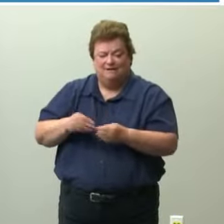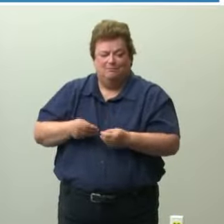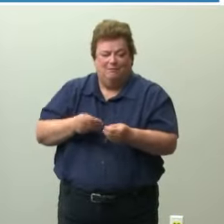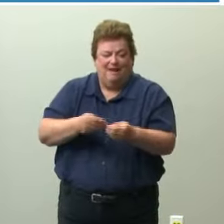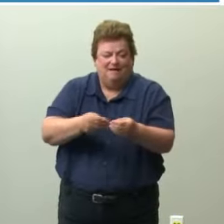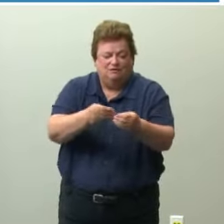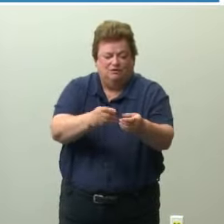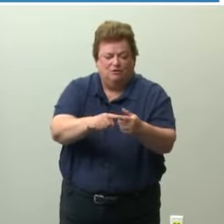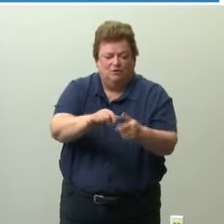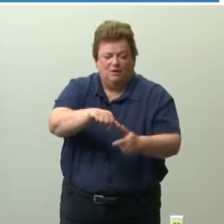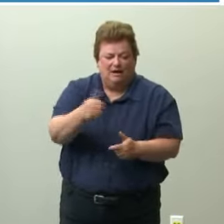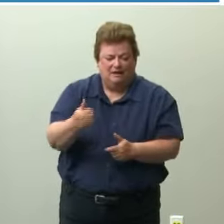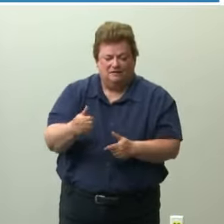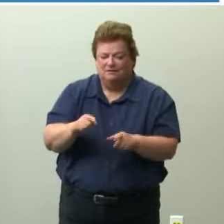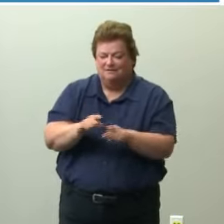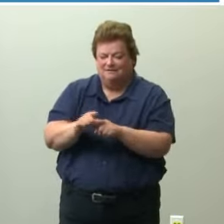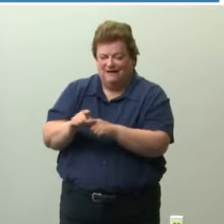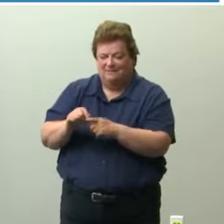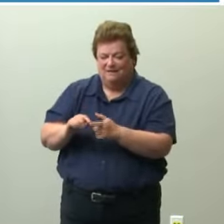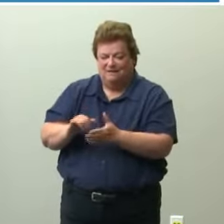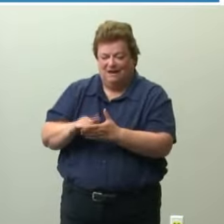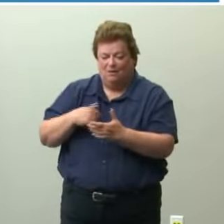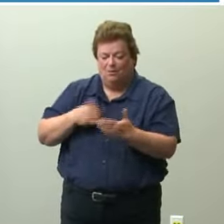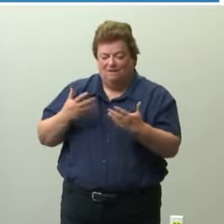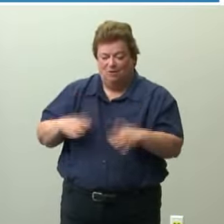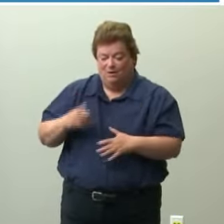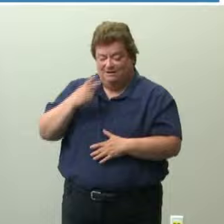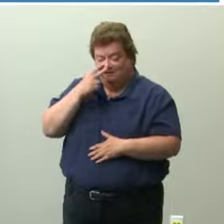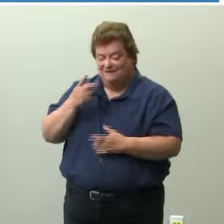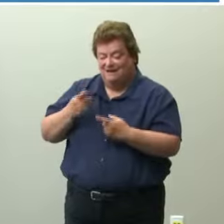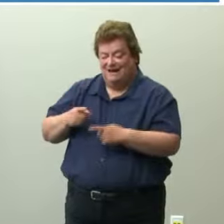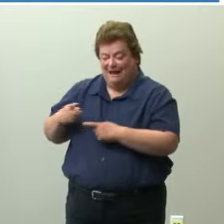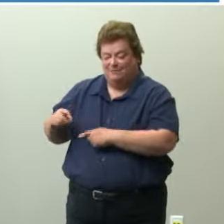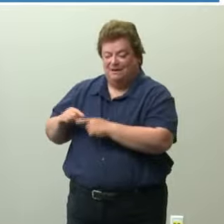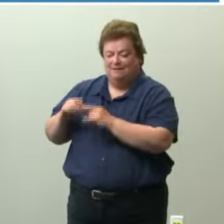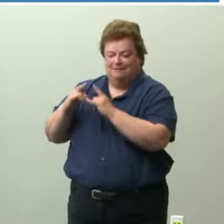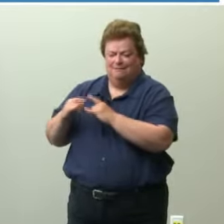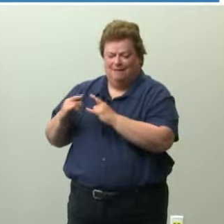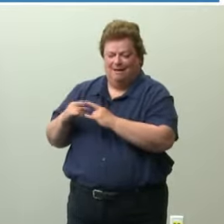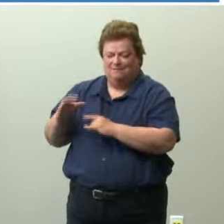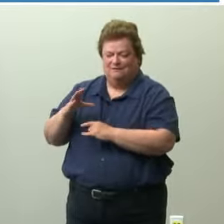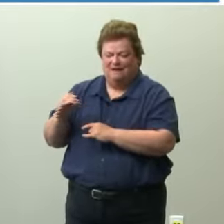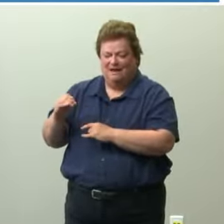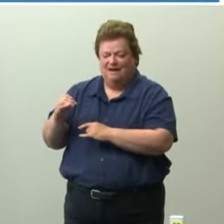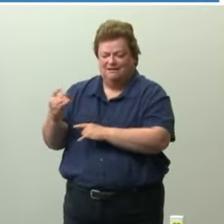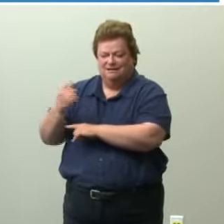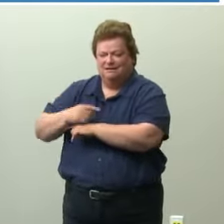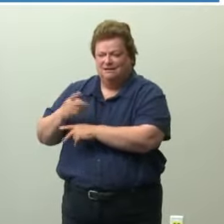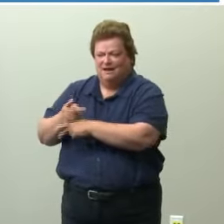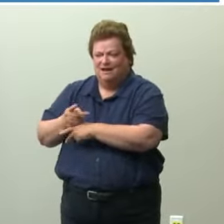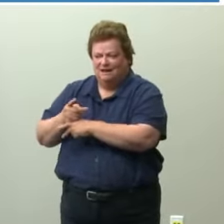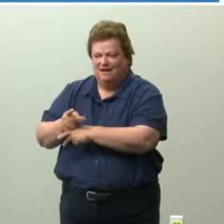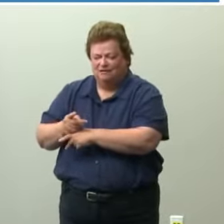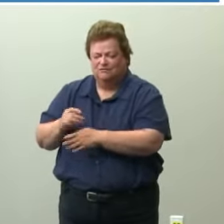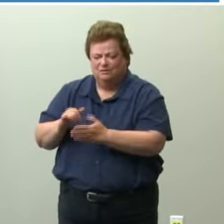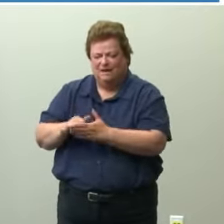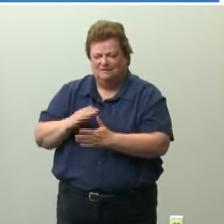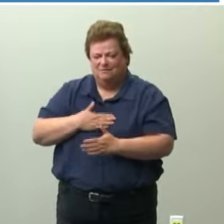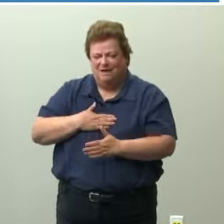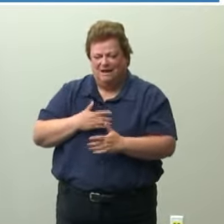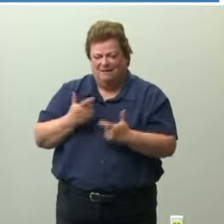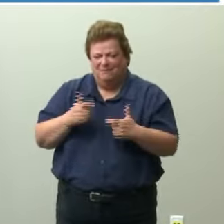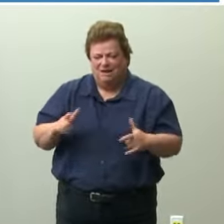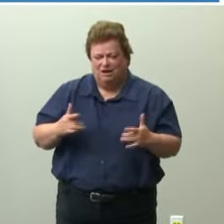some outbreaks in daycares and camps with kids going back to school, we're going to start to see that as well. And with the Delta variant, that's a big concern that I have.